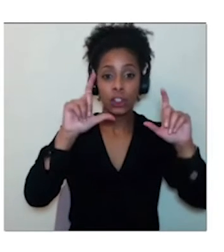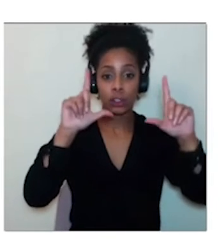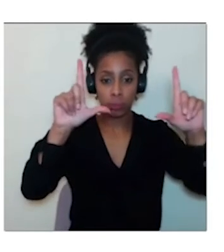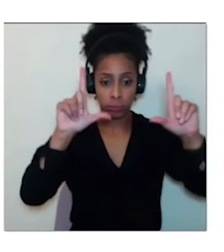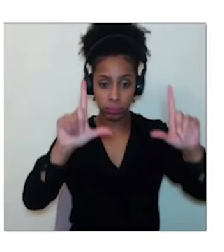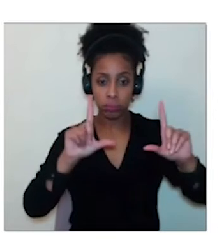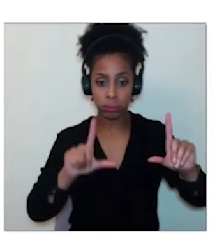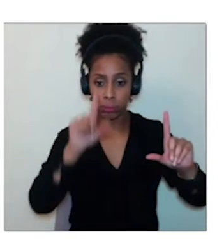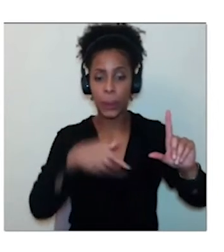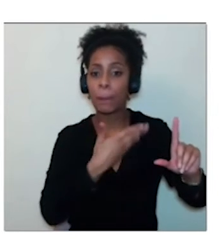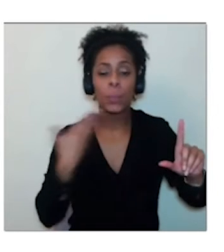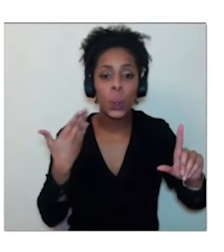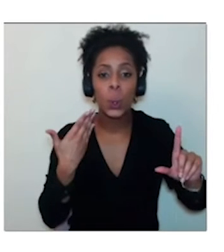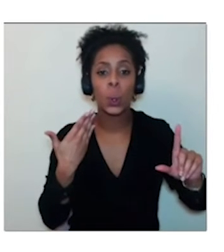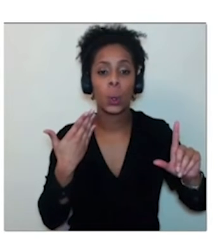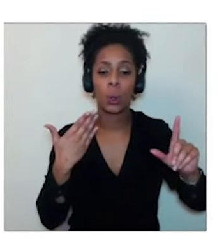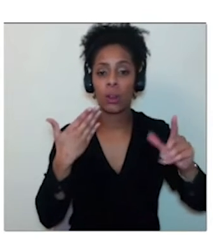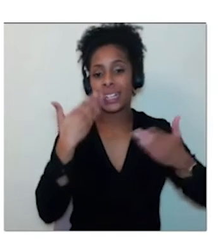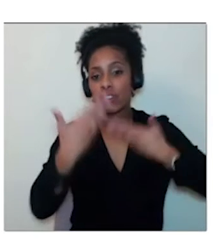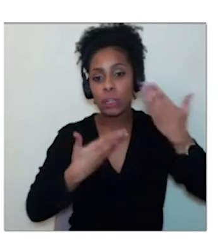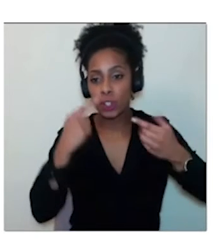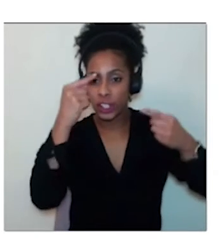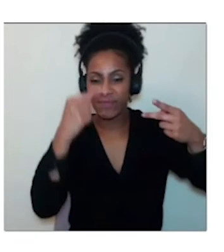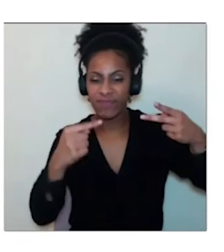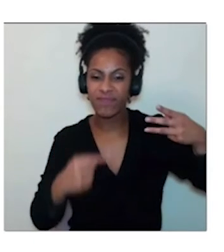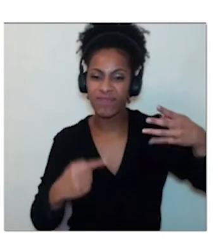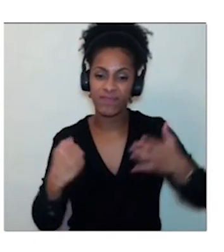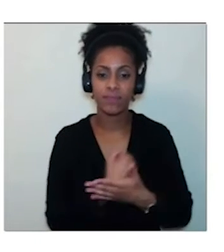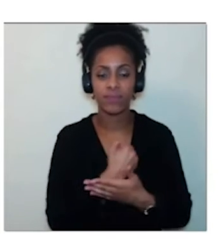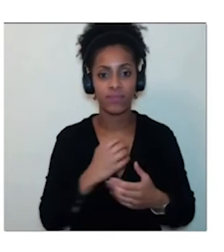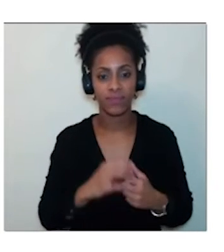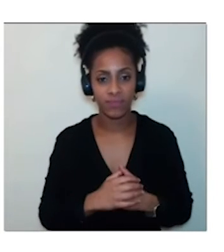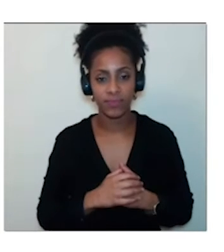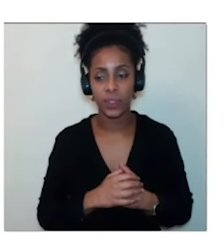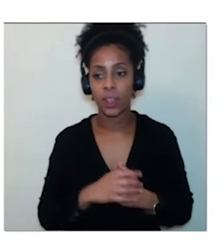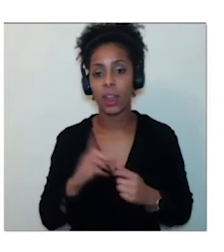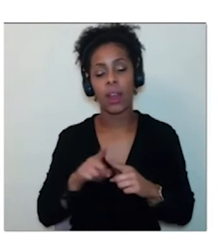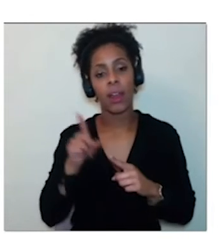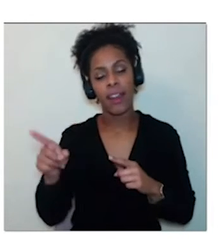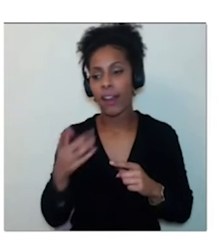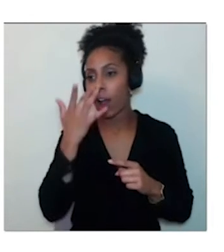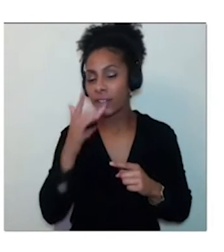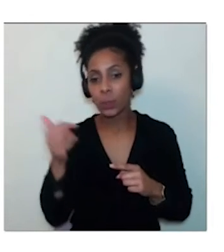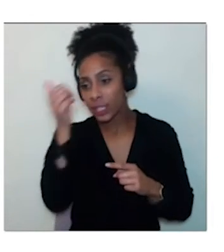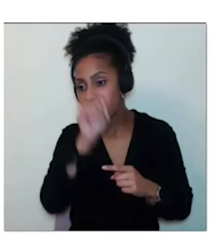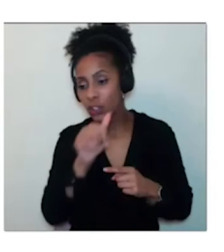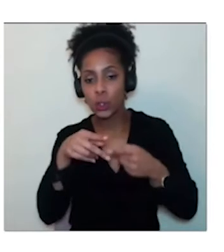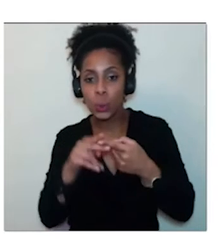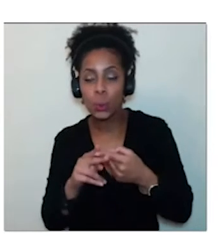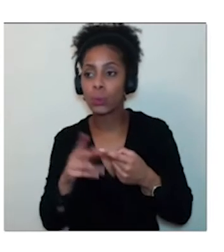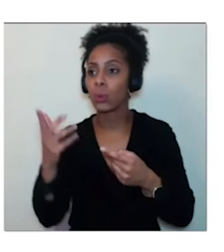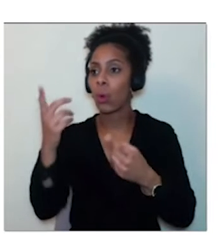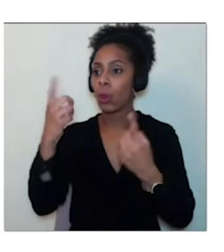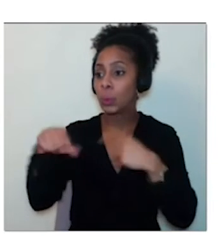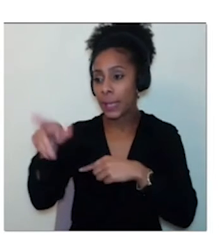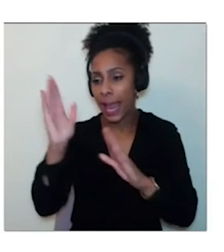described, so there are great efforts afoot, mainly in the artificial intelligence tools and communities, to automate the process of